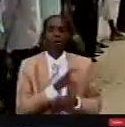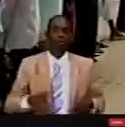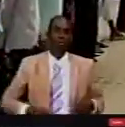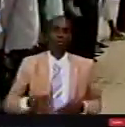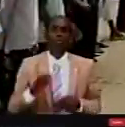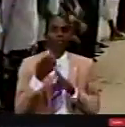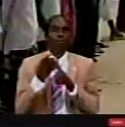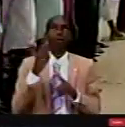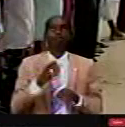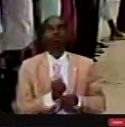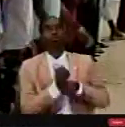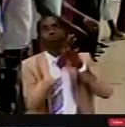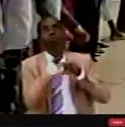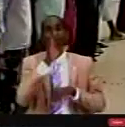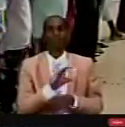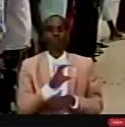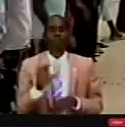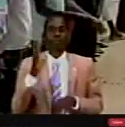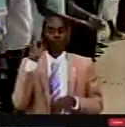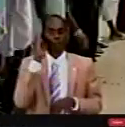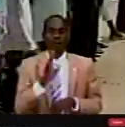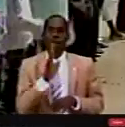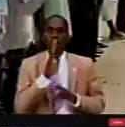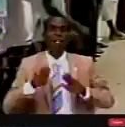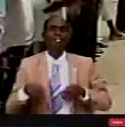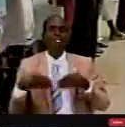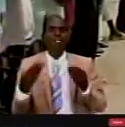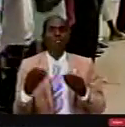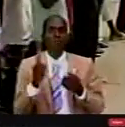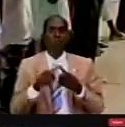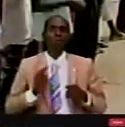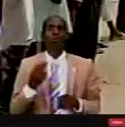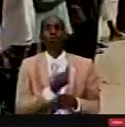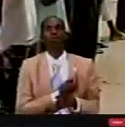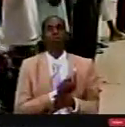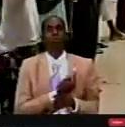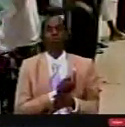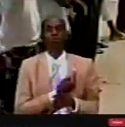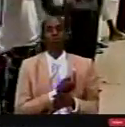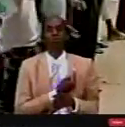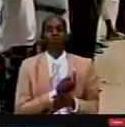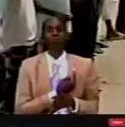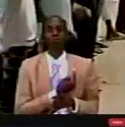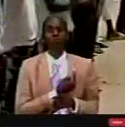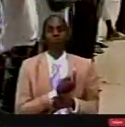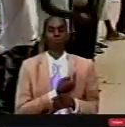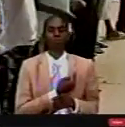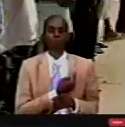will be given to us late to our record